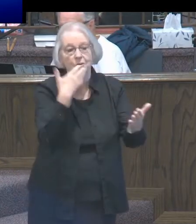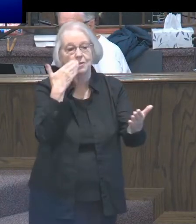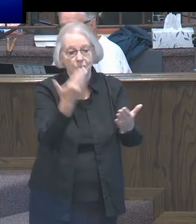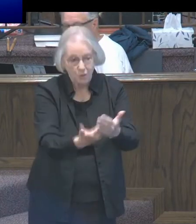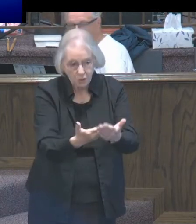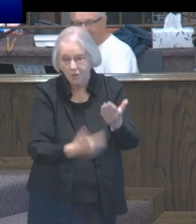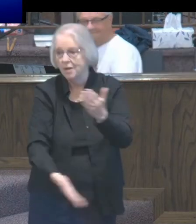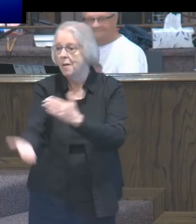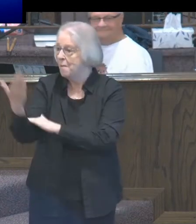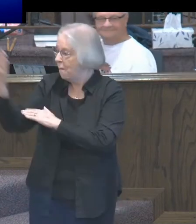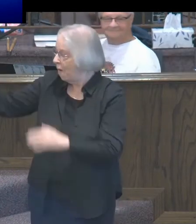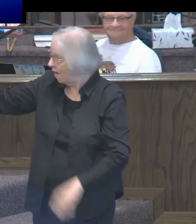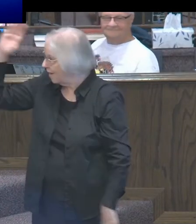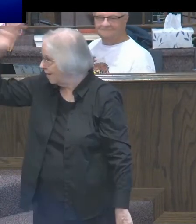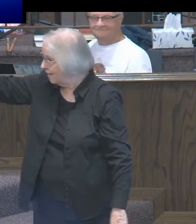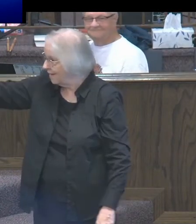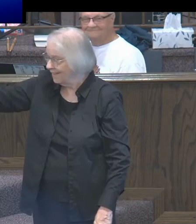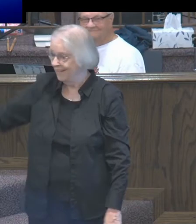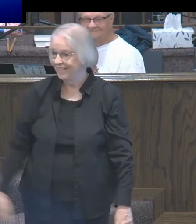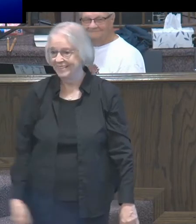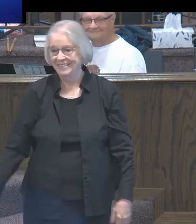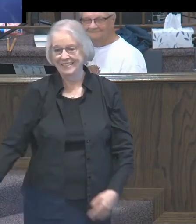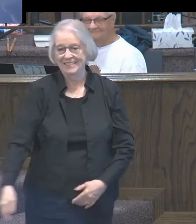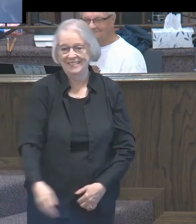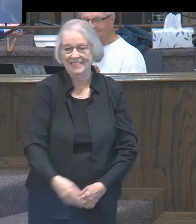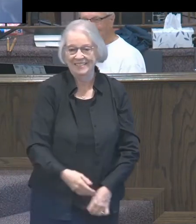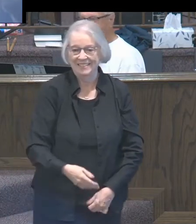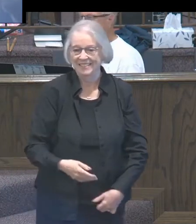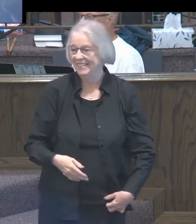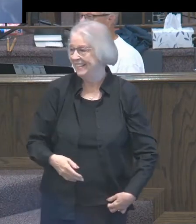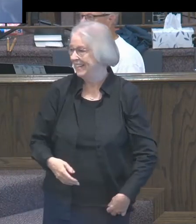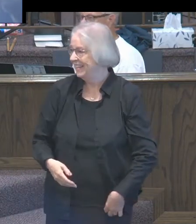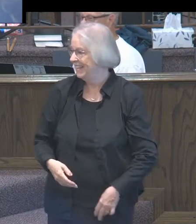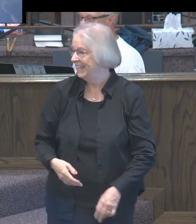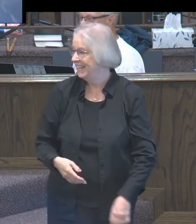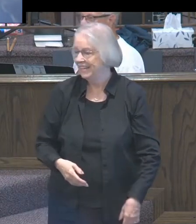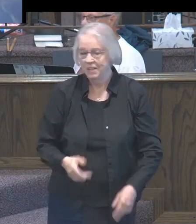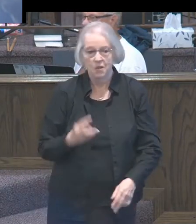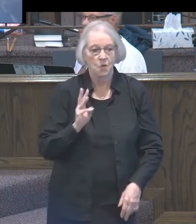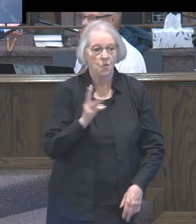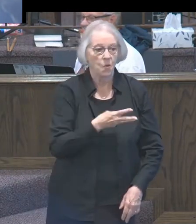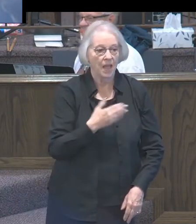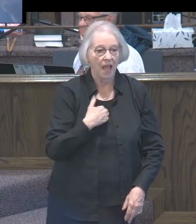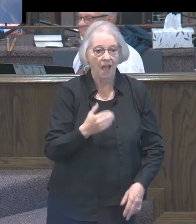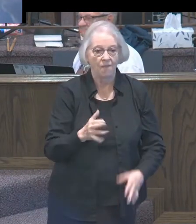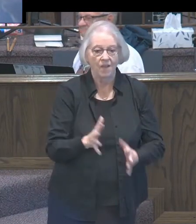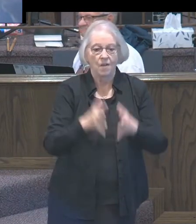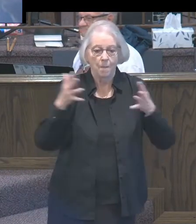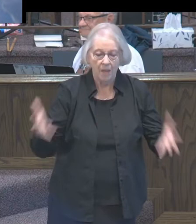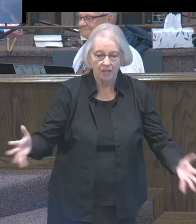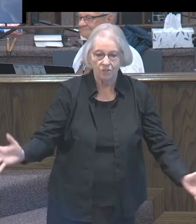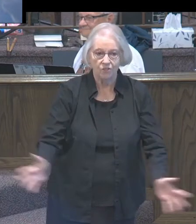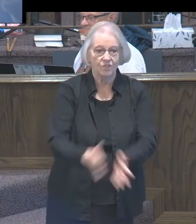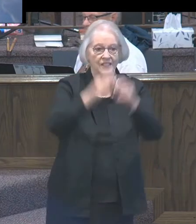How's everyone this fine day? Have much to pray about this morning. We may have much to